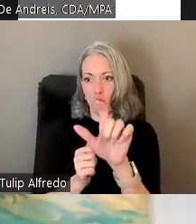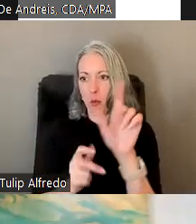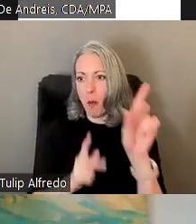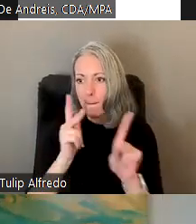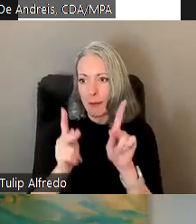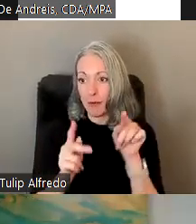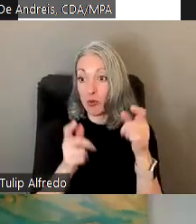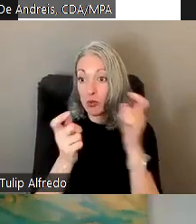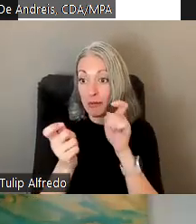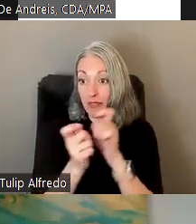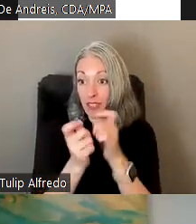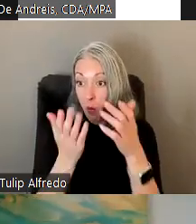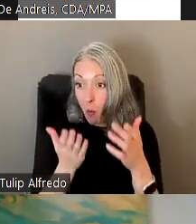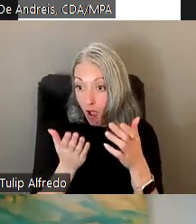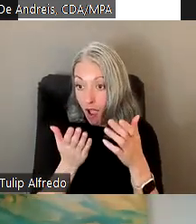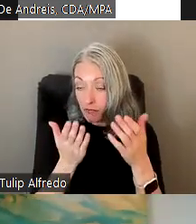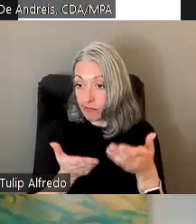to raise with the secretary?